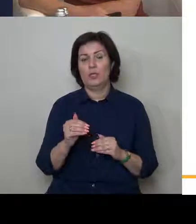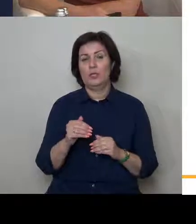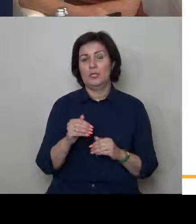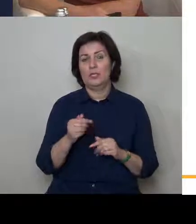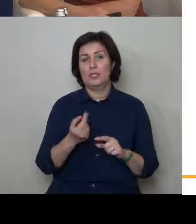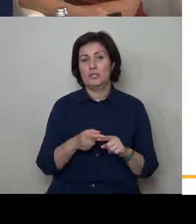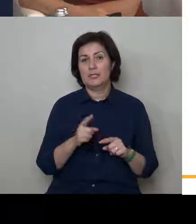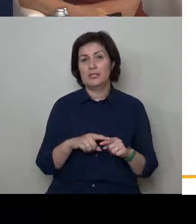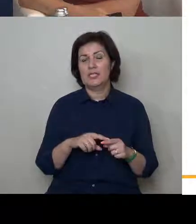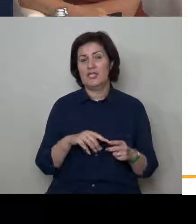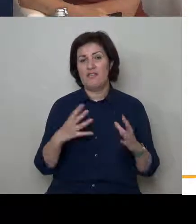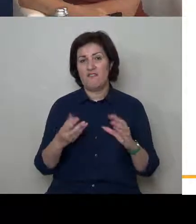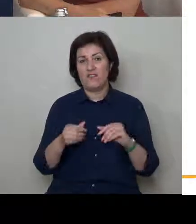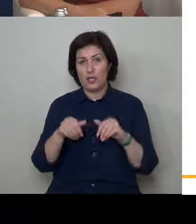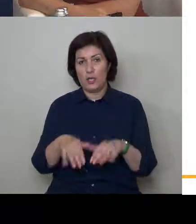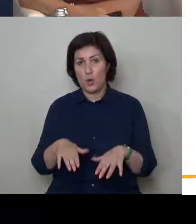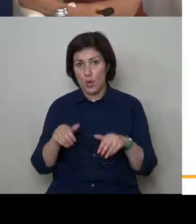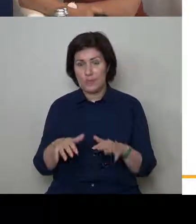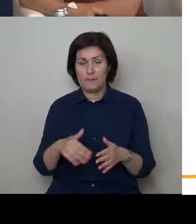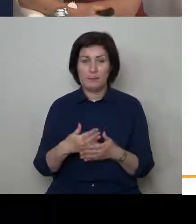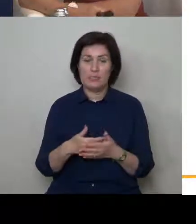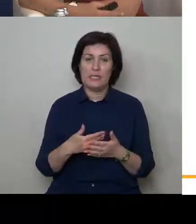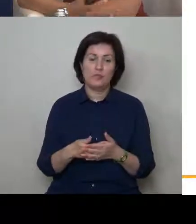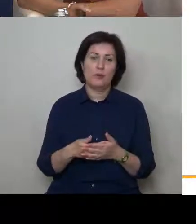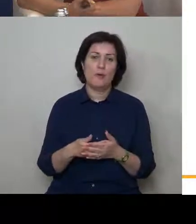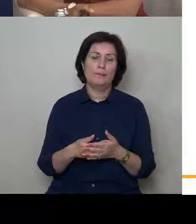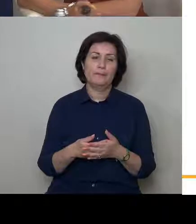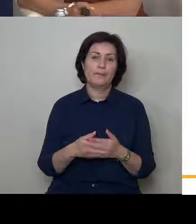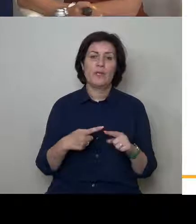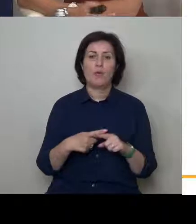case law and those